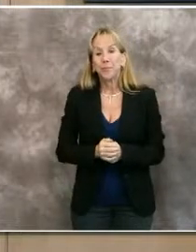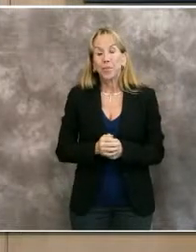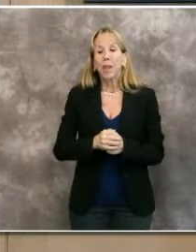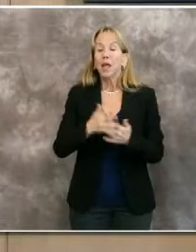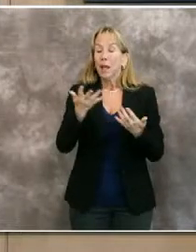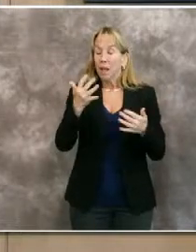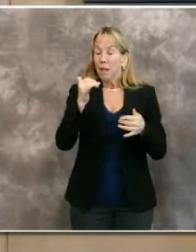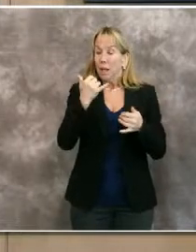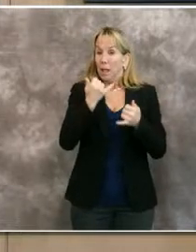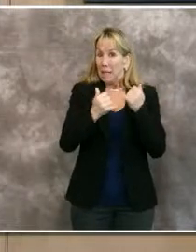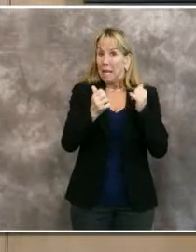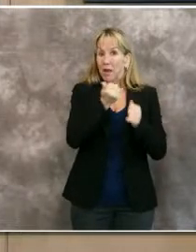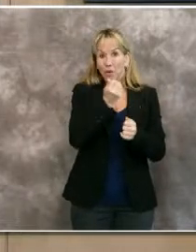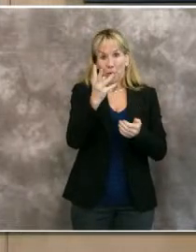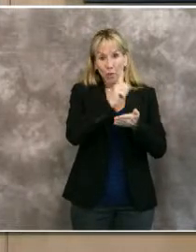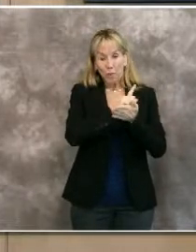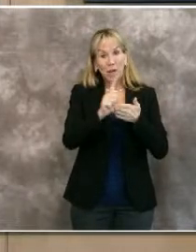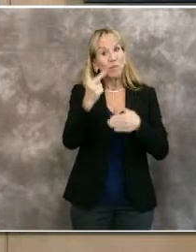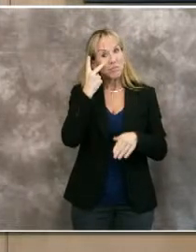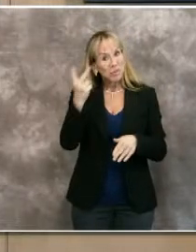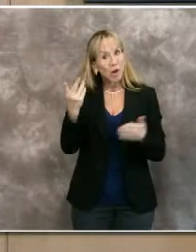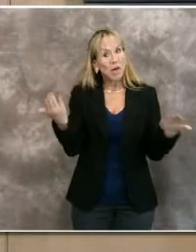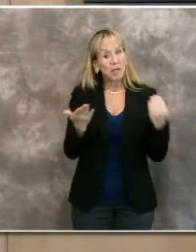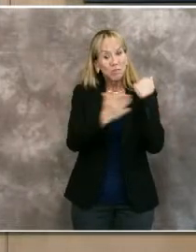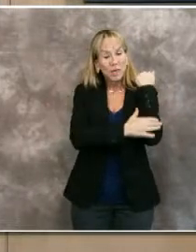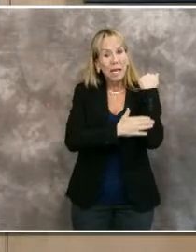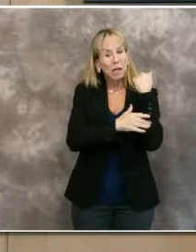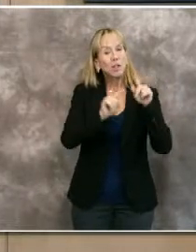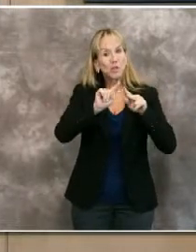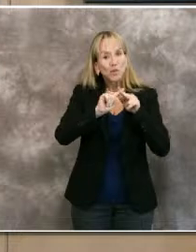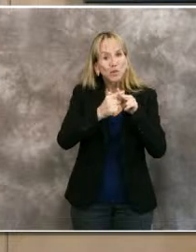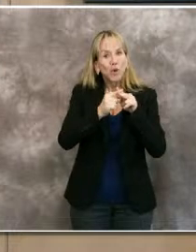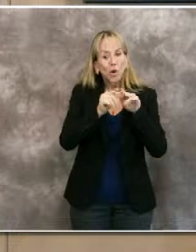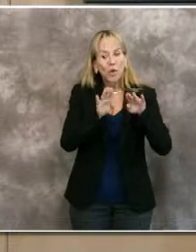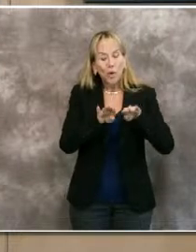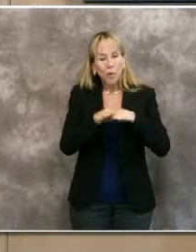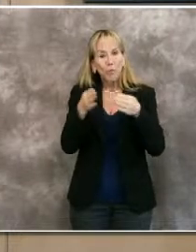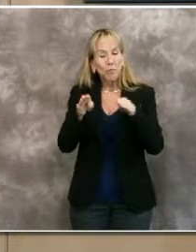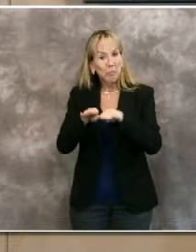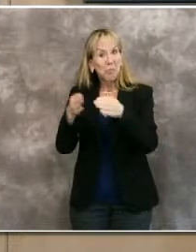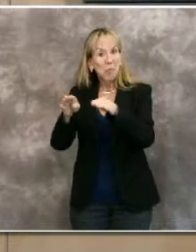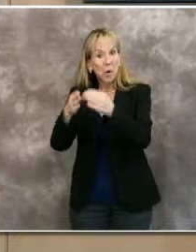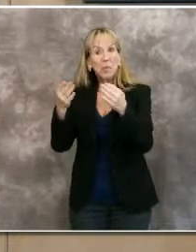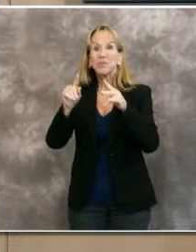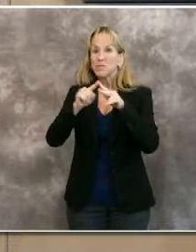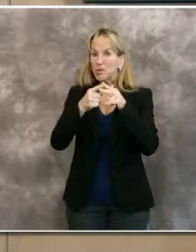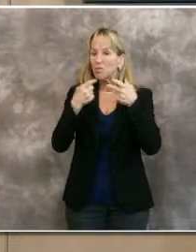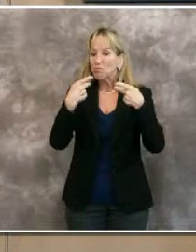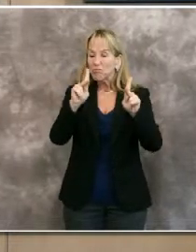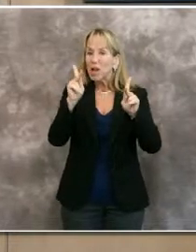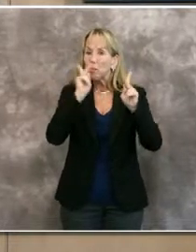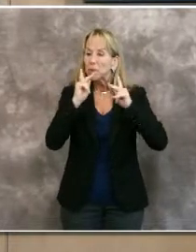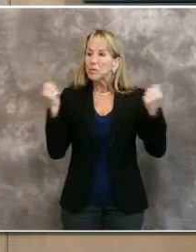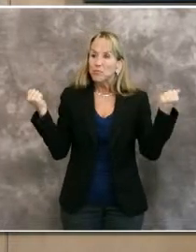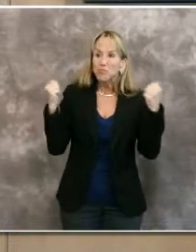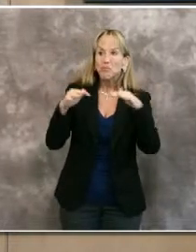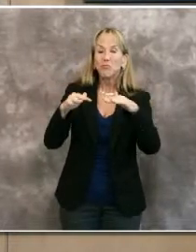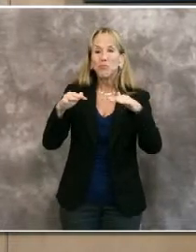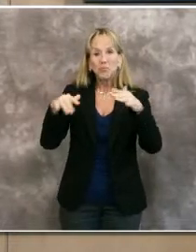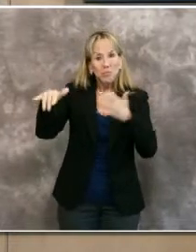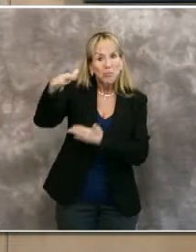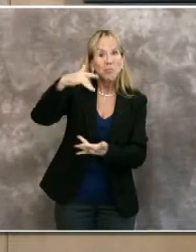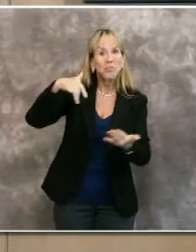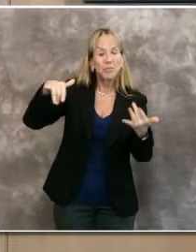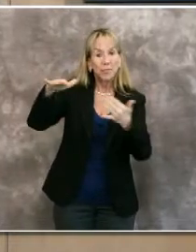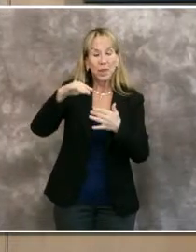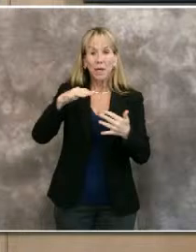begin to transition into a reopening of businesses and civic activities. It hasn't been as fast